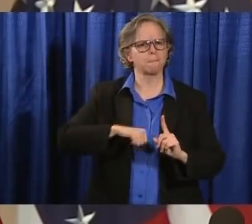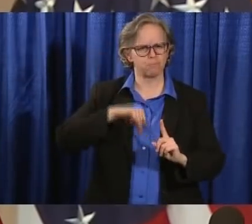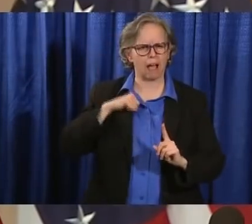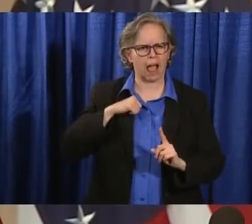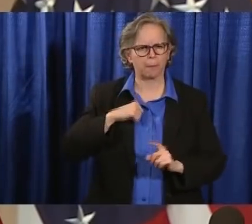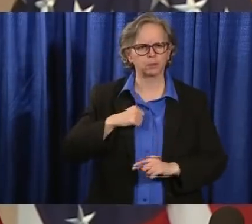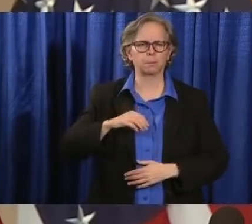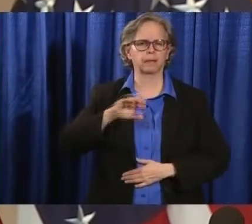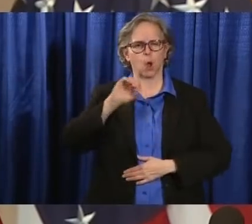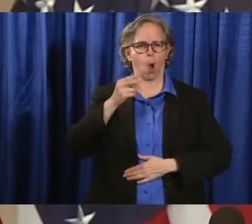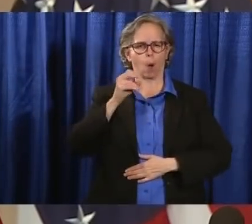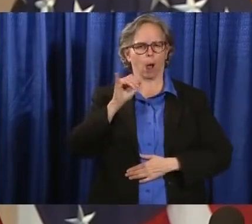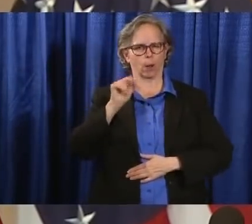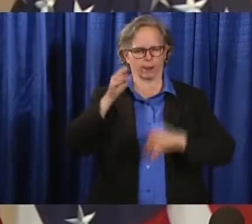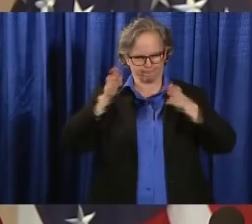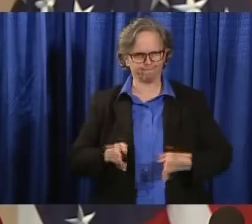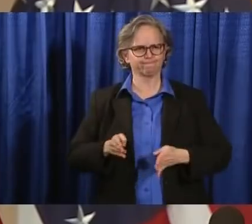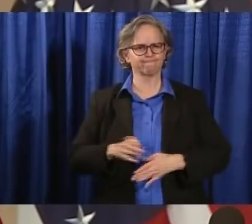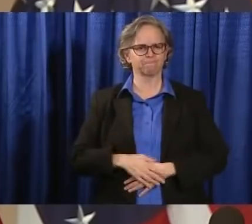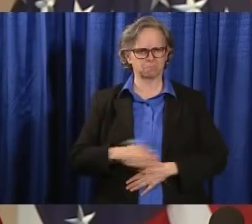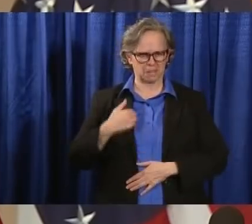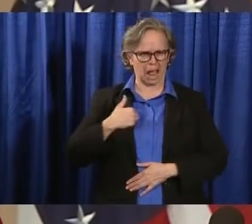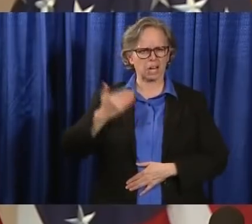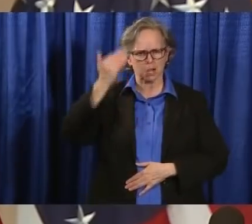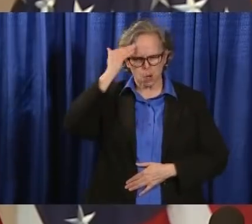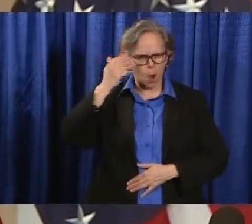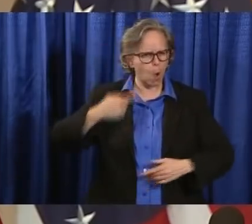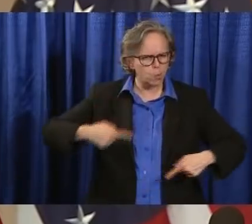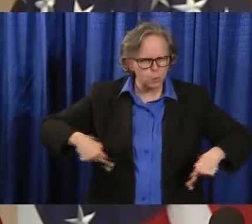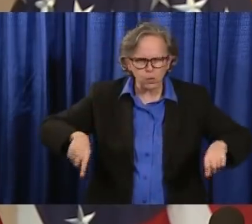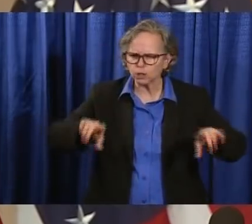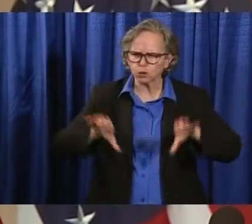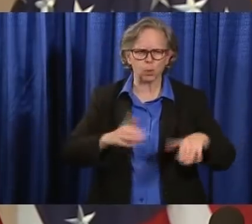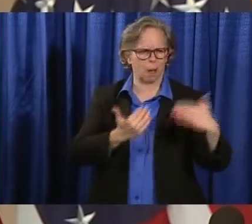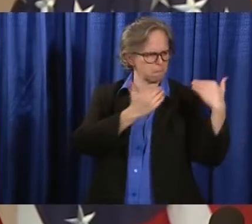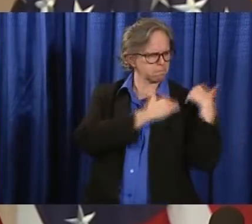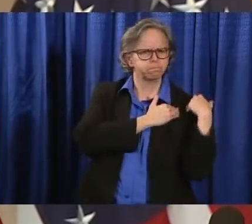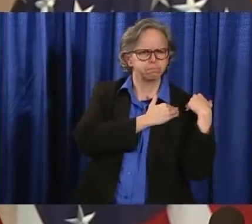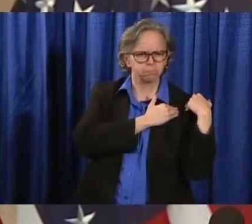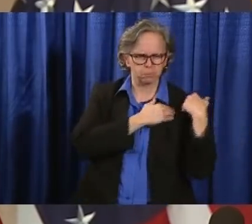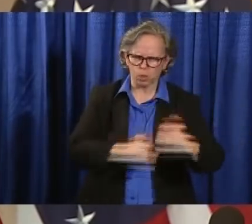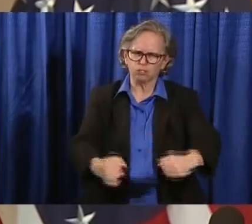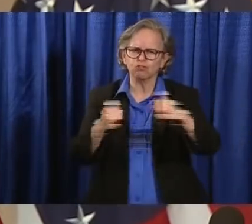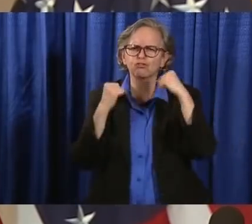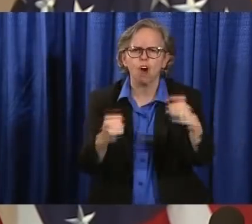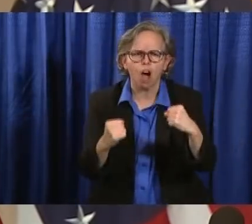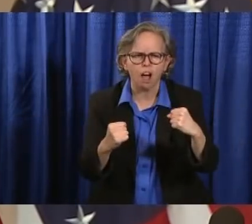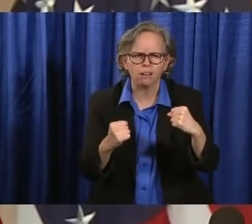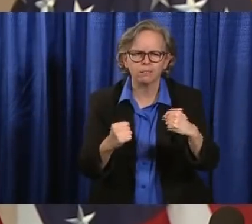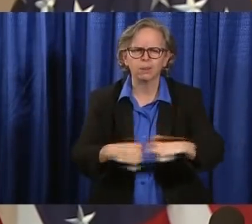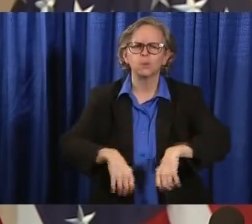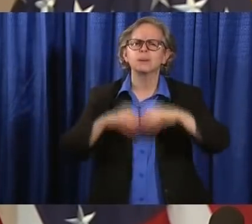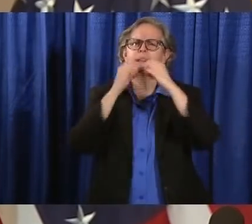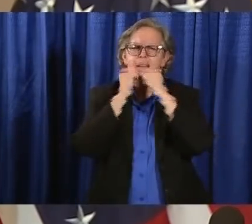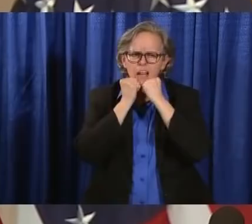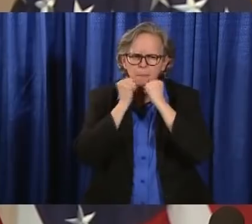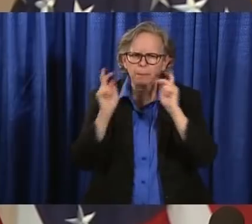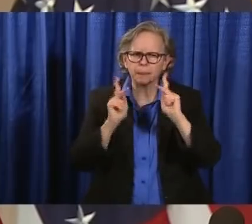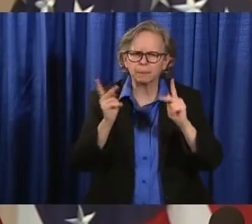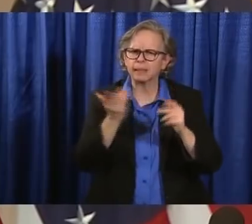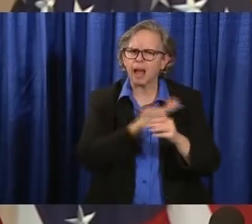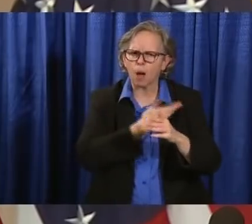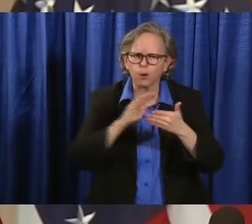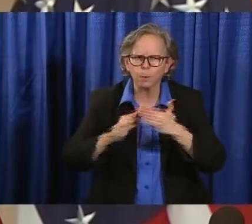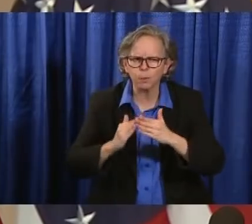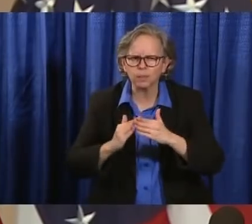we are doing our part. We are strong. We care about the people in our communities and in our state. No matter your age,